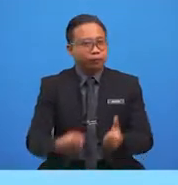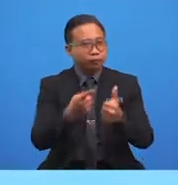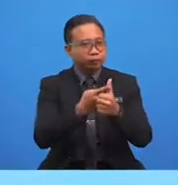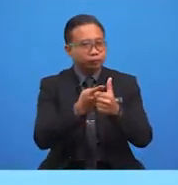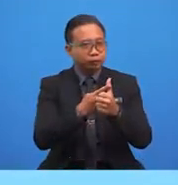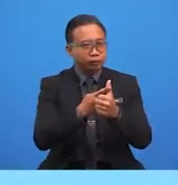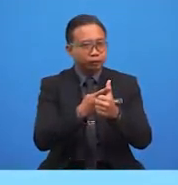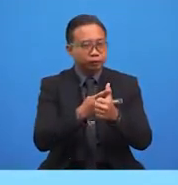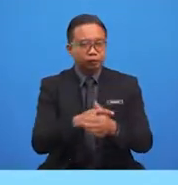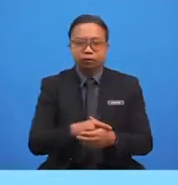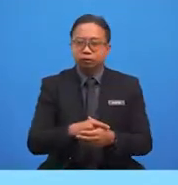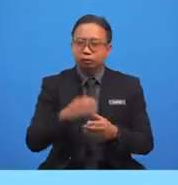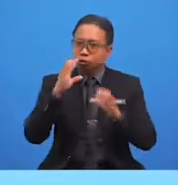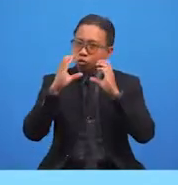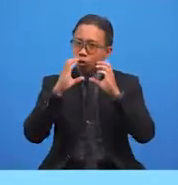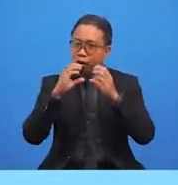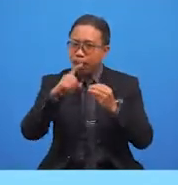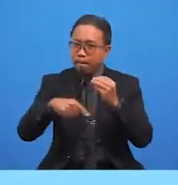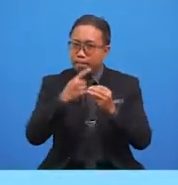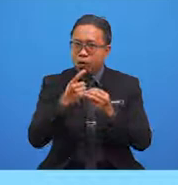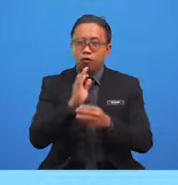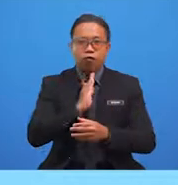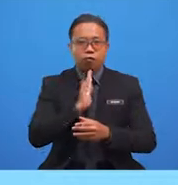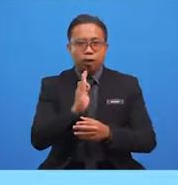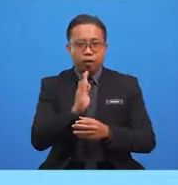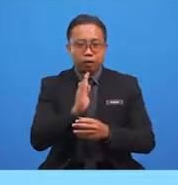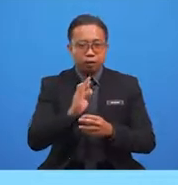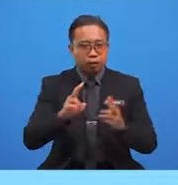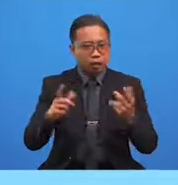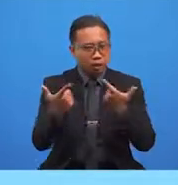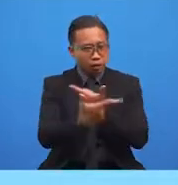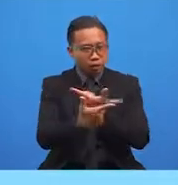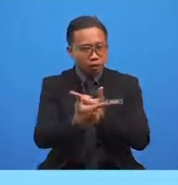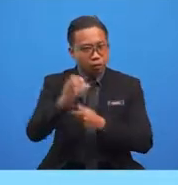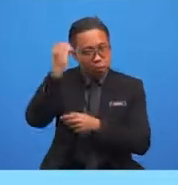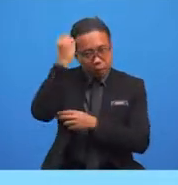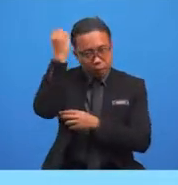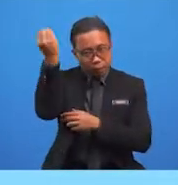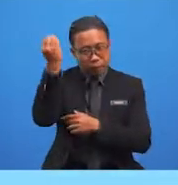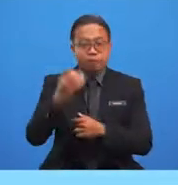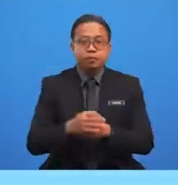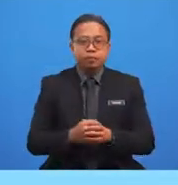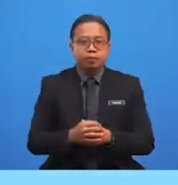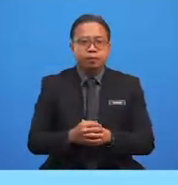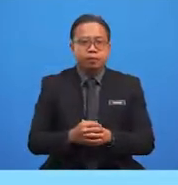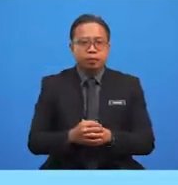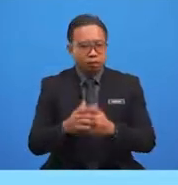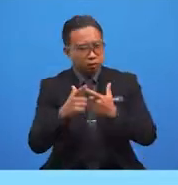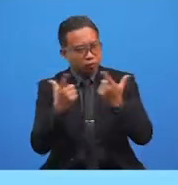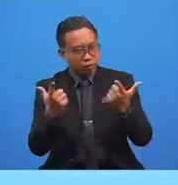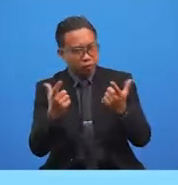First, let's talk about fact versus opinion. Are they